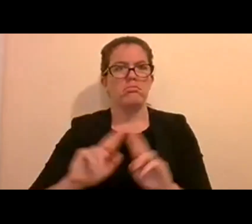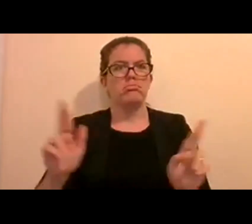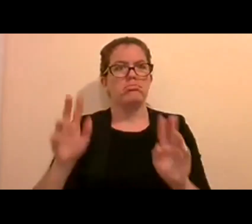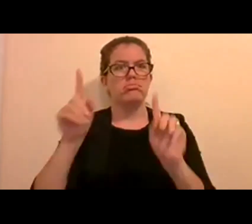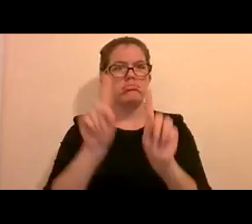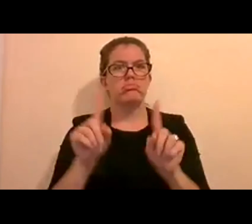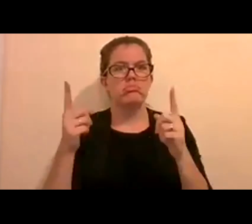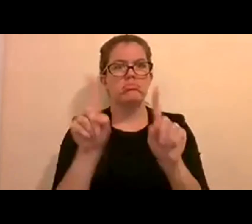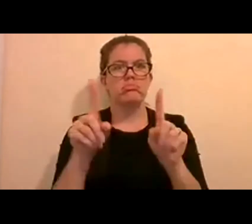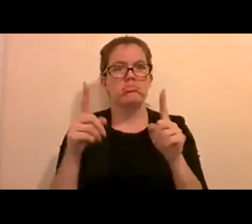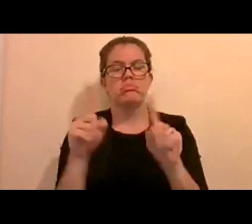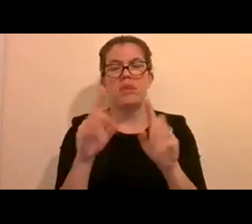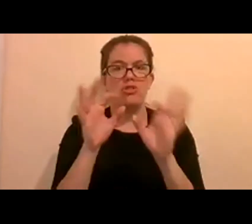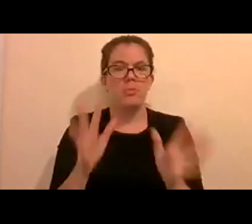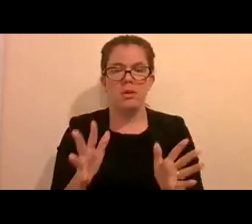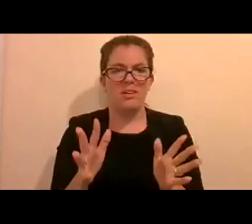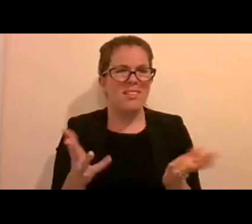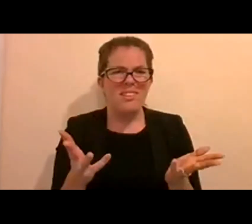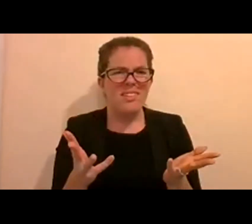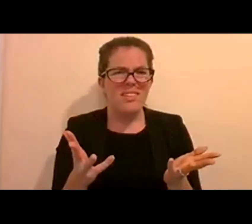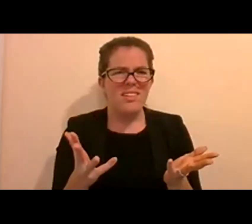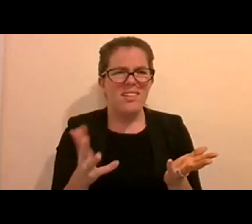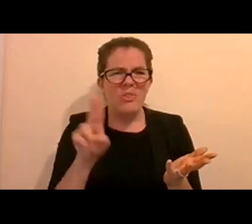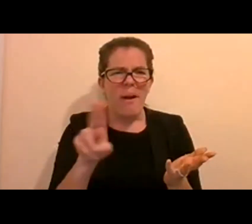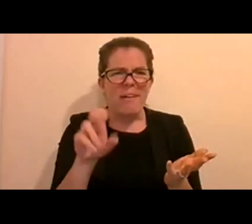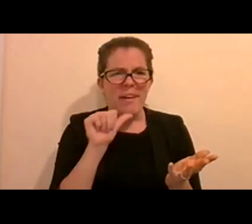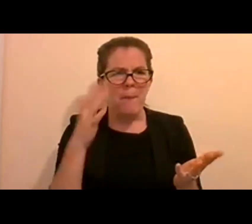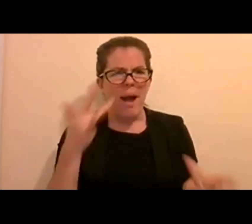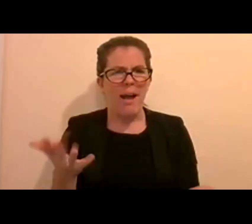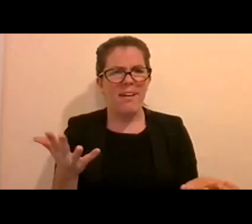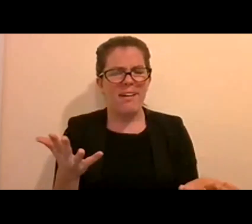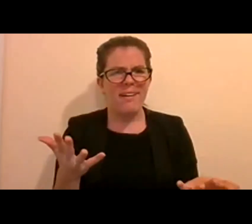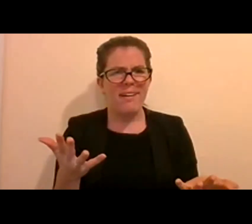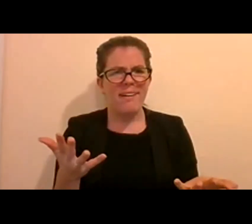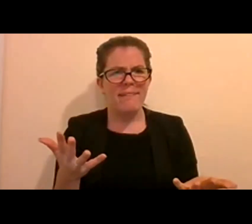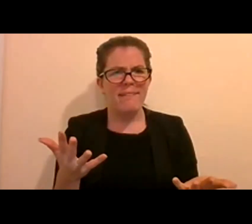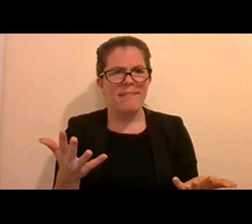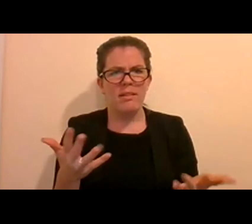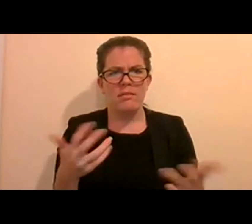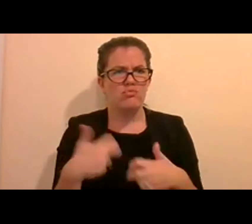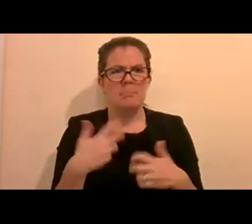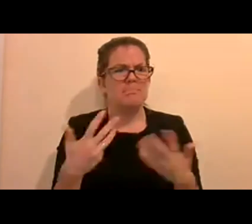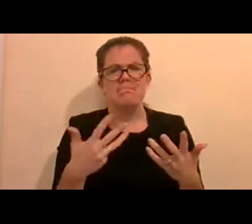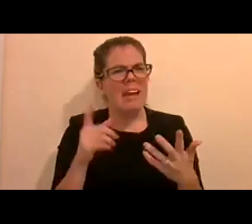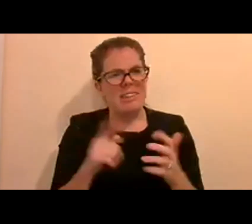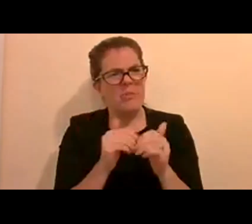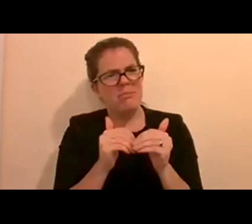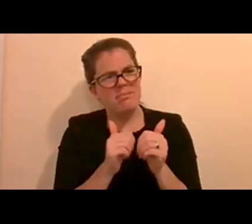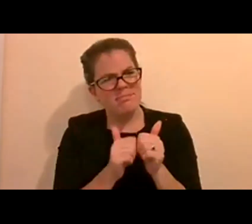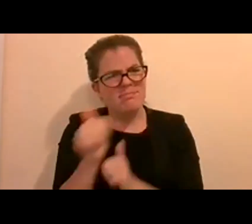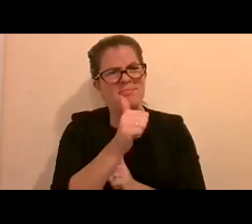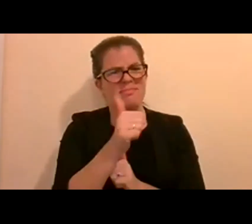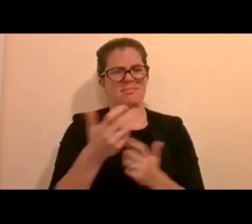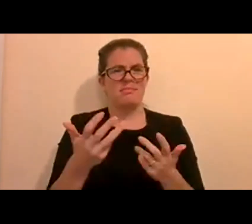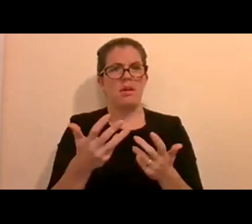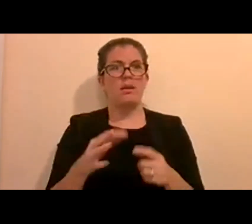So it's like we need to get past, whatever is that barrier is, and it especially